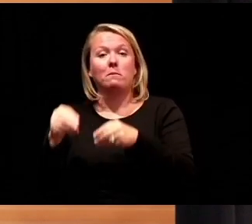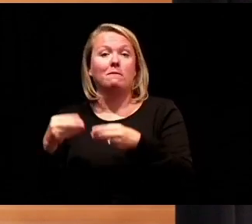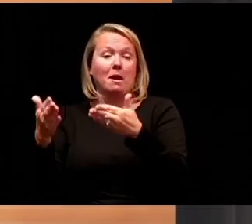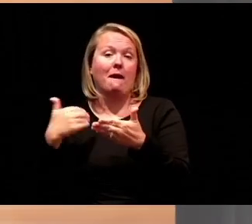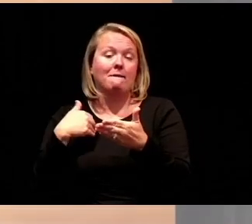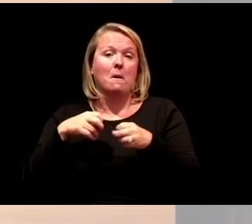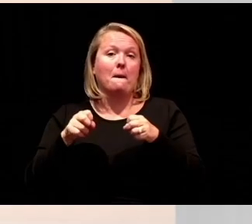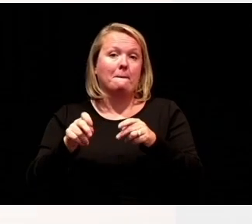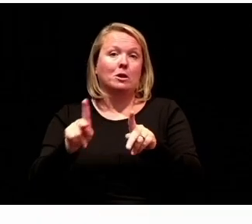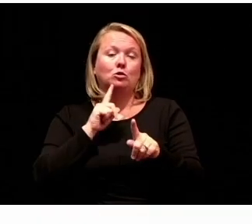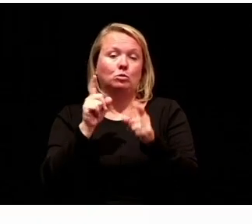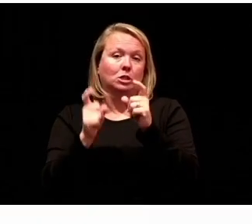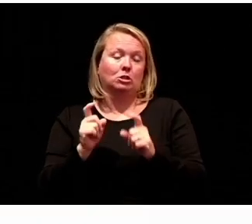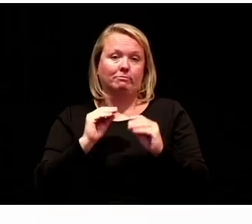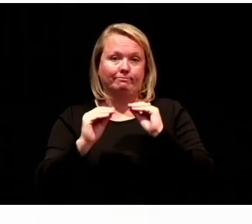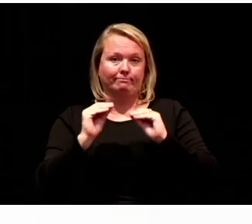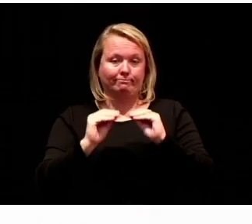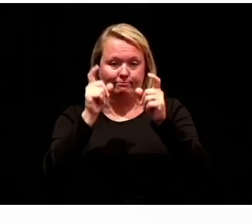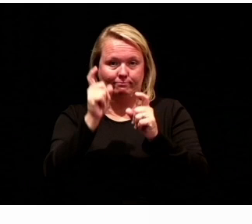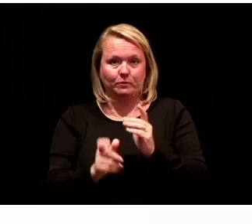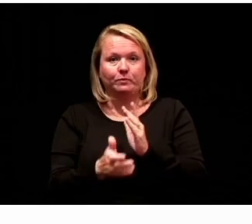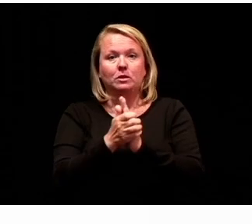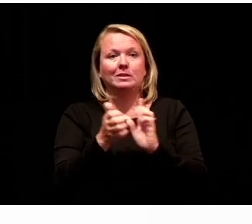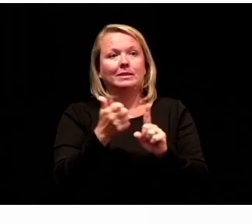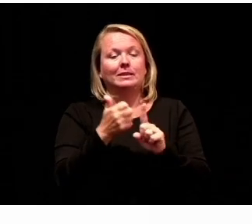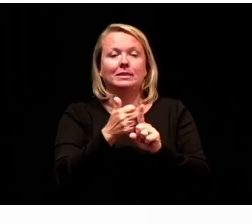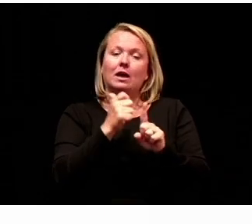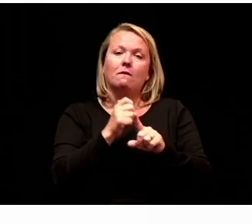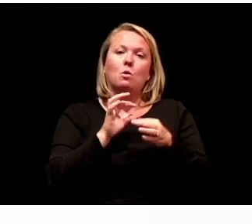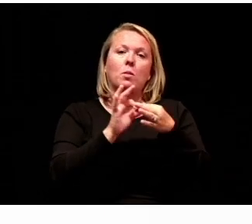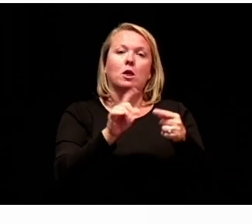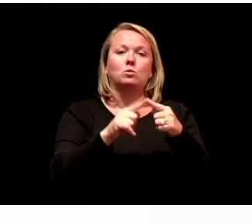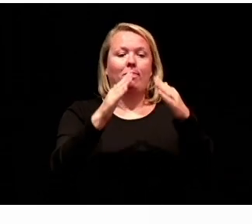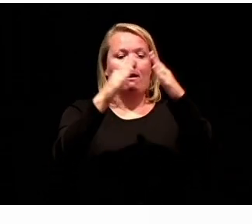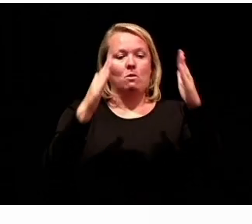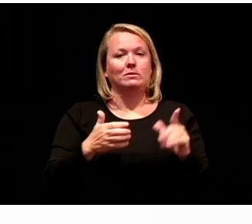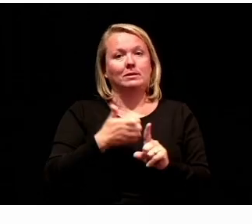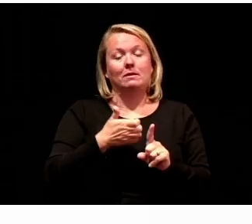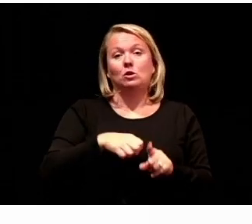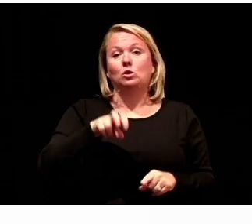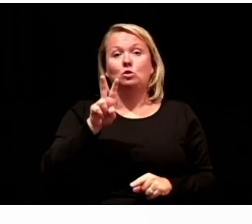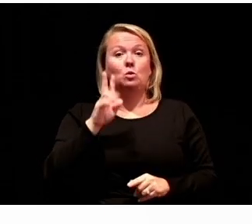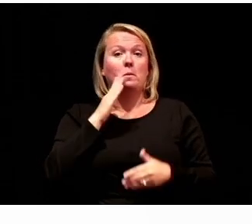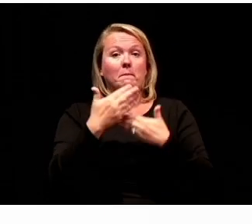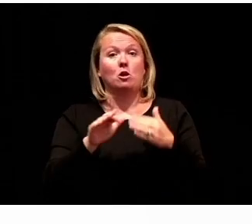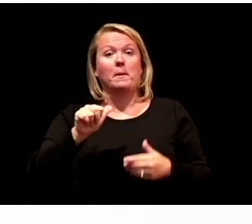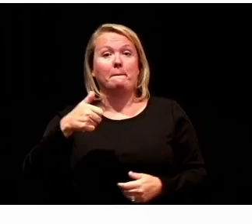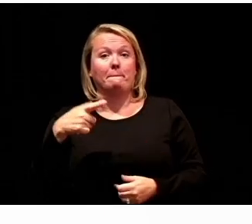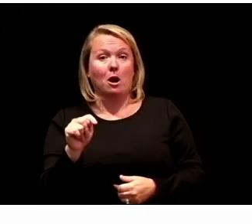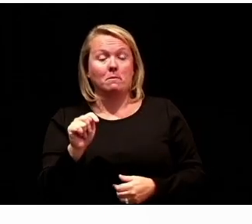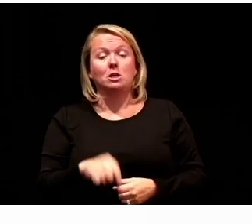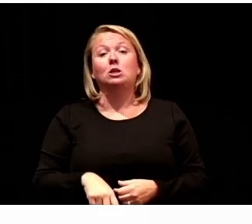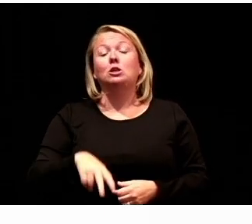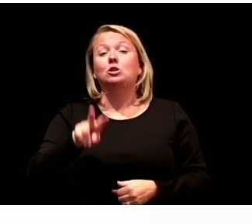Another great resource that we want to keep in mind, especially when we're asking those questions that we were talking about of whether or not a policy has a disparate impact